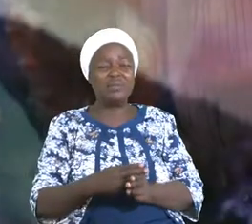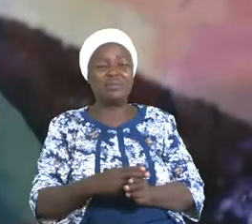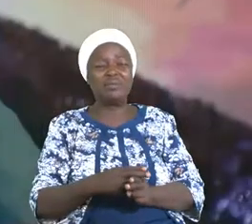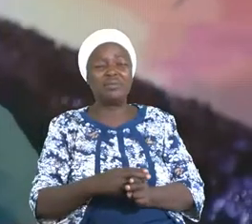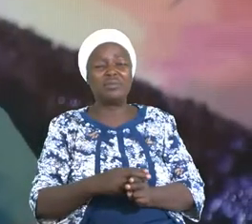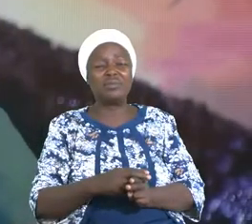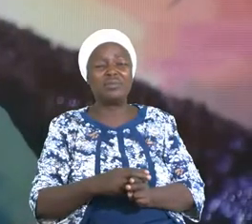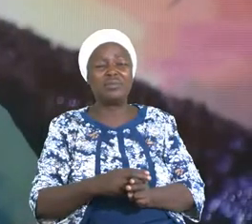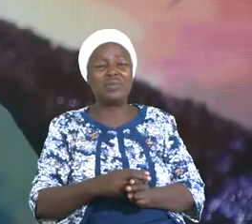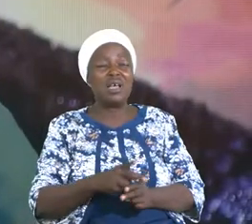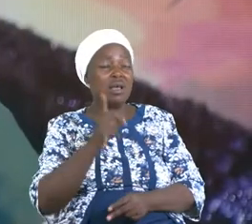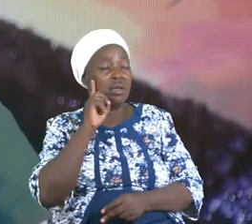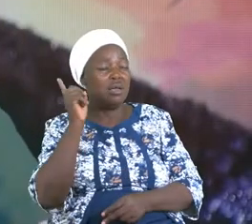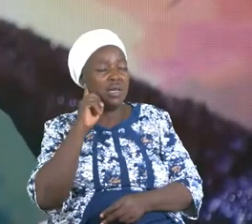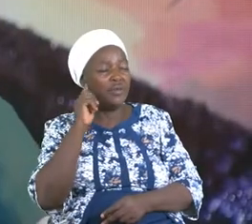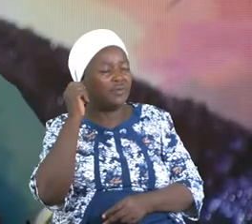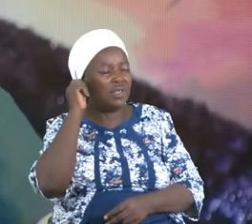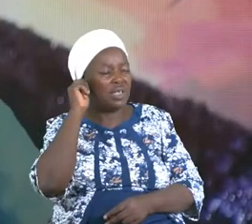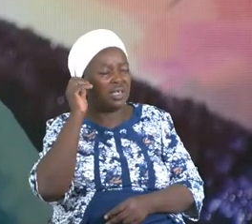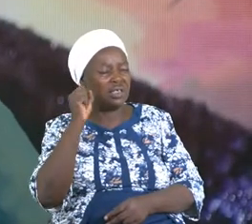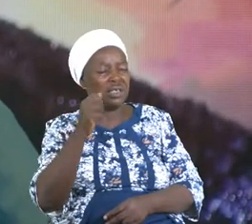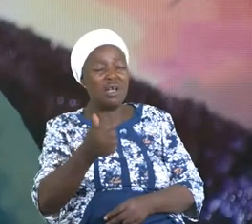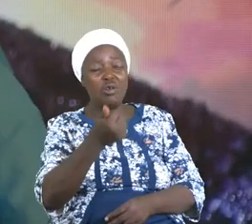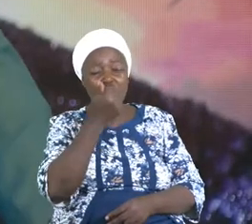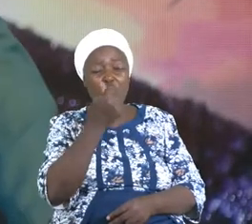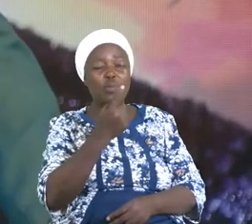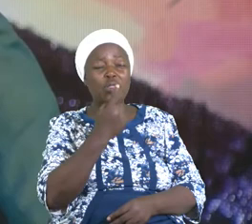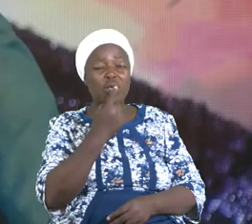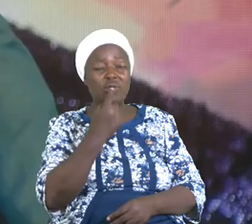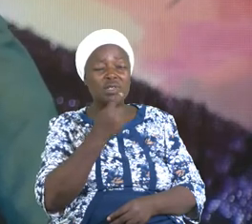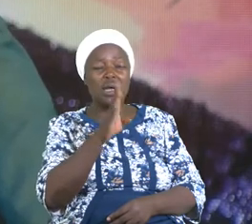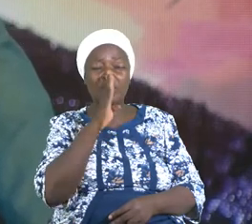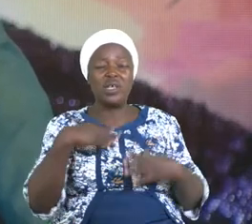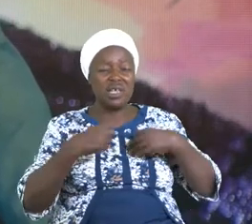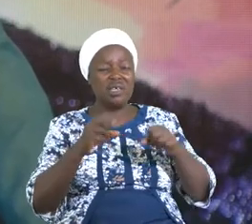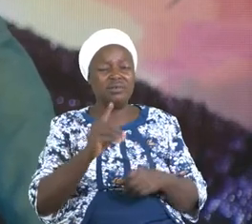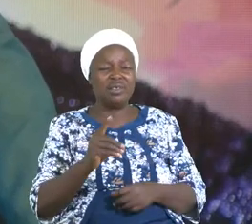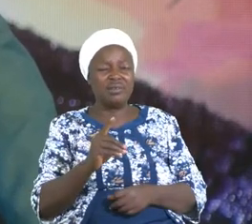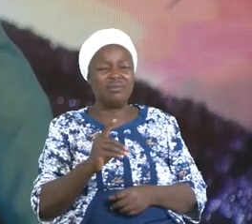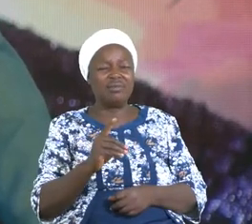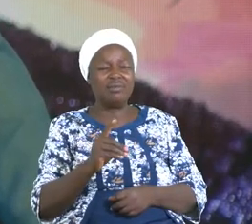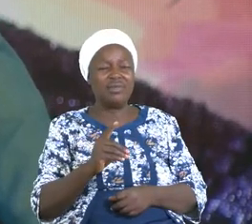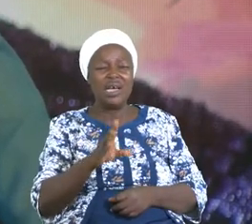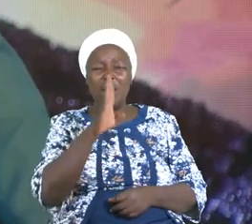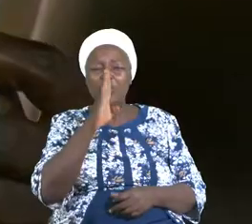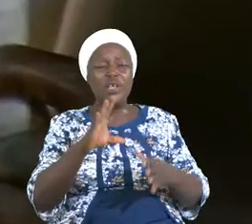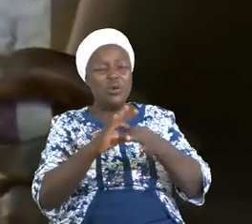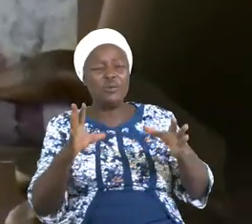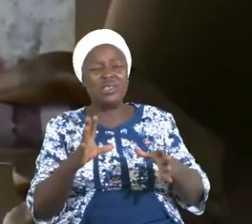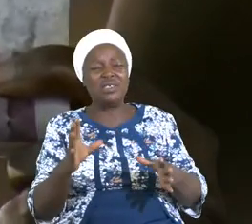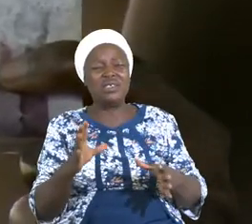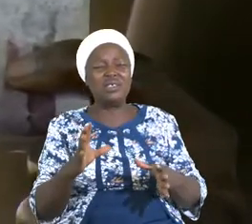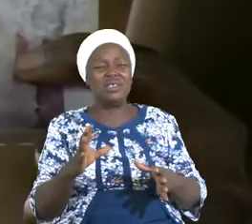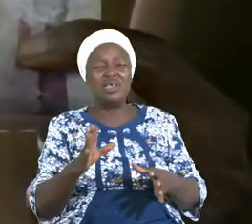Deaf ears, dumb tongues, be healed, be loosed, be